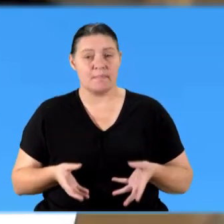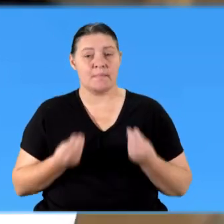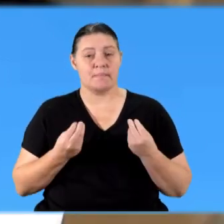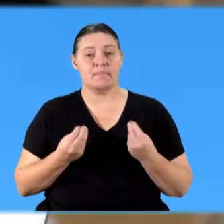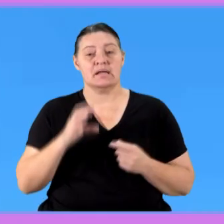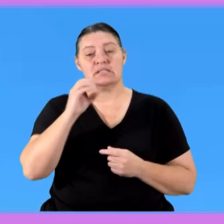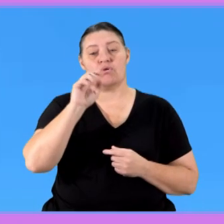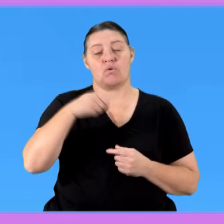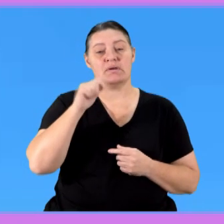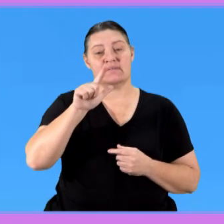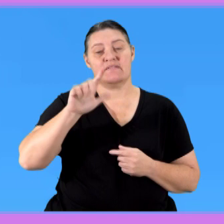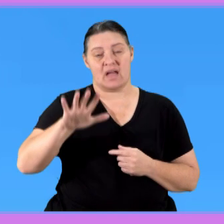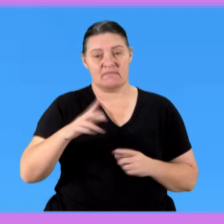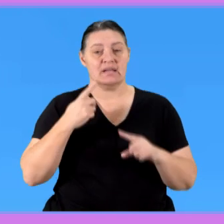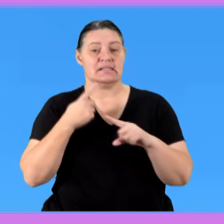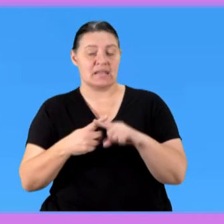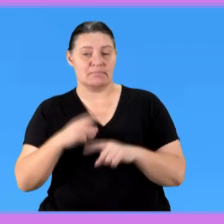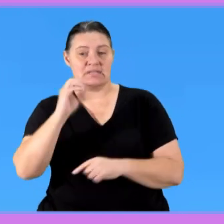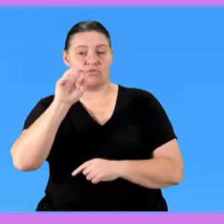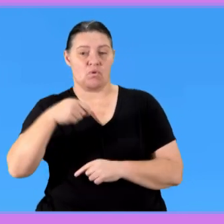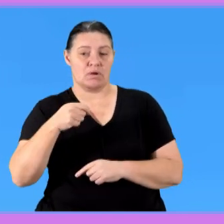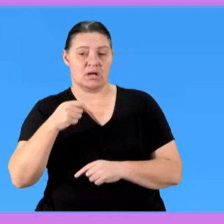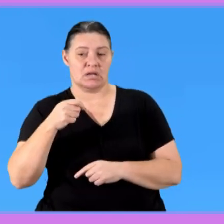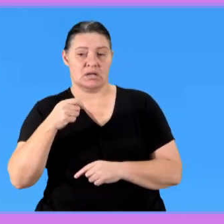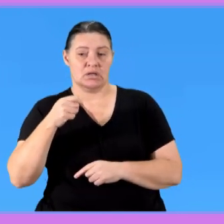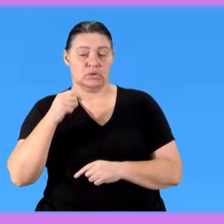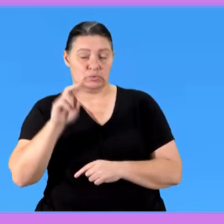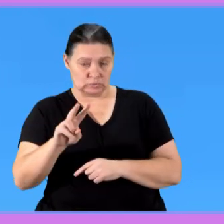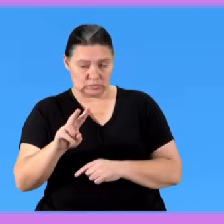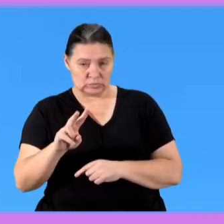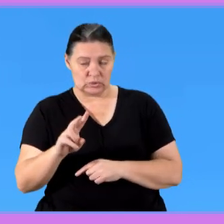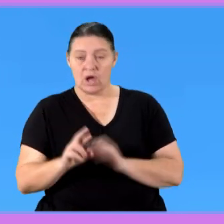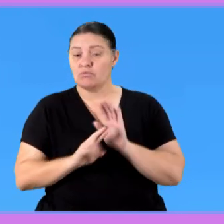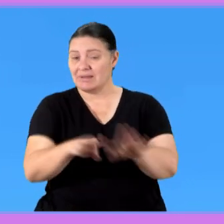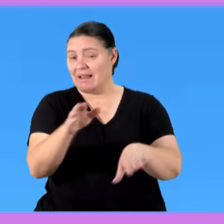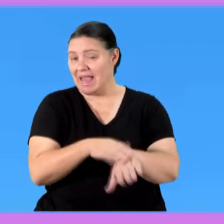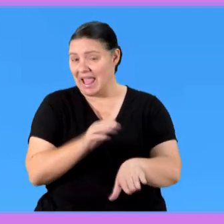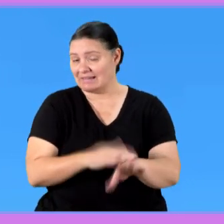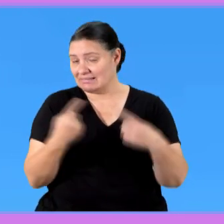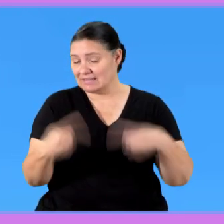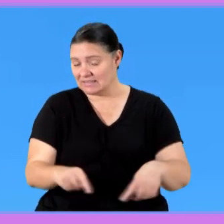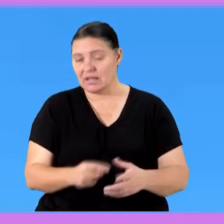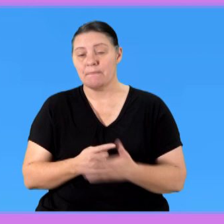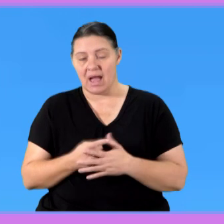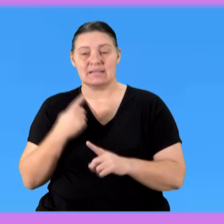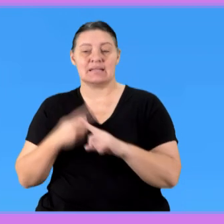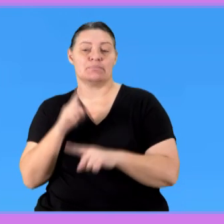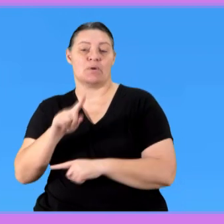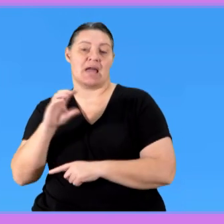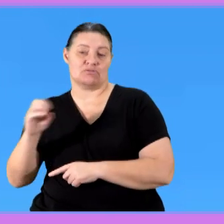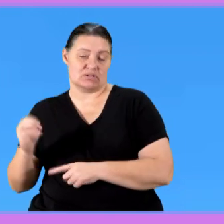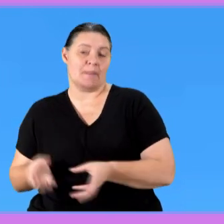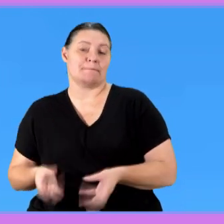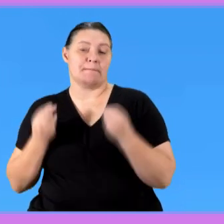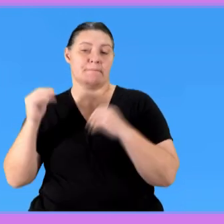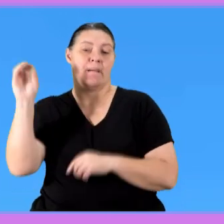took 0.75 multiplied by 0.2, which represent the late coming, and that I multiply by